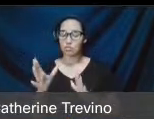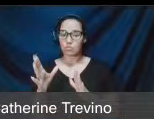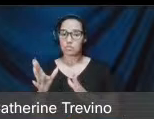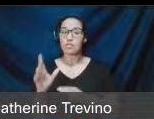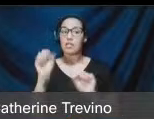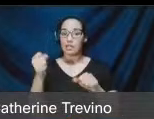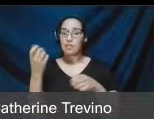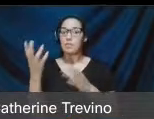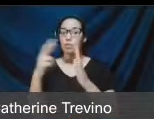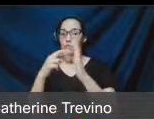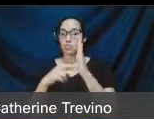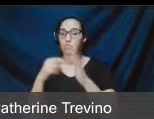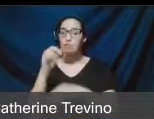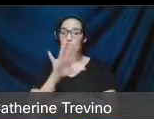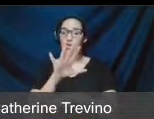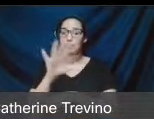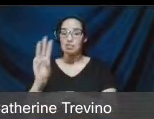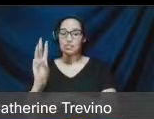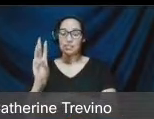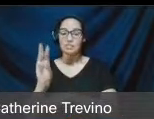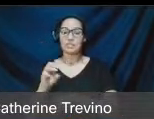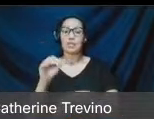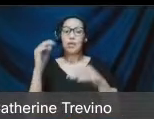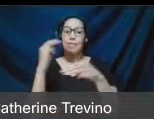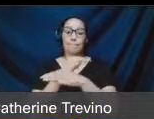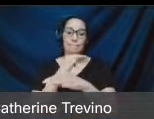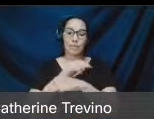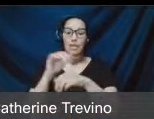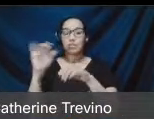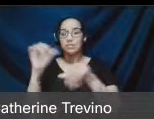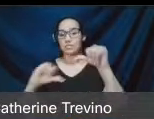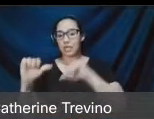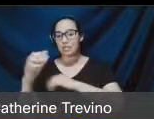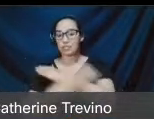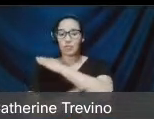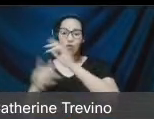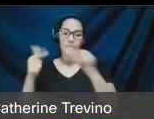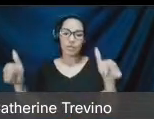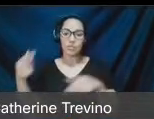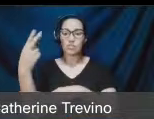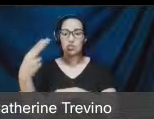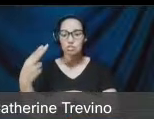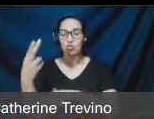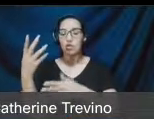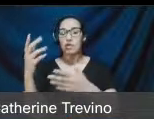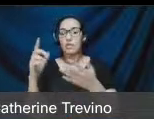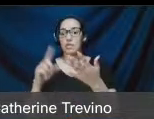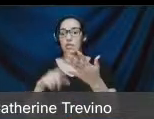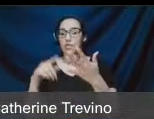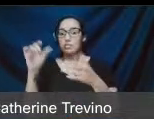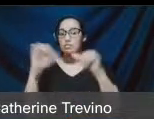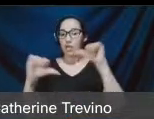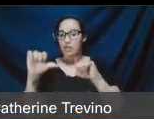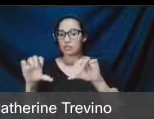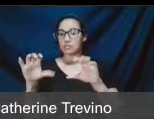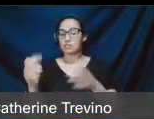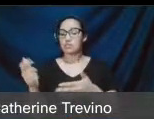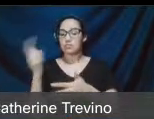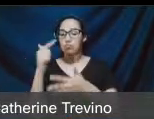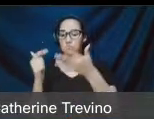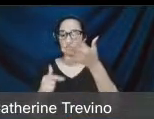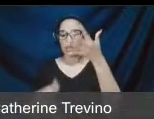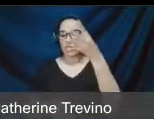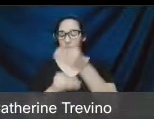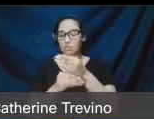5 to 6 courses: math, science, English language arts, foreign language, history, and an elective. For middle school, students can be enrolled in